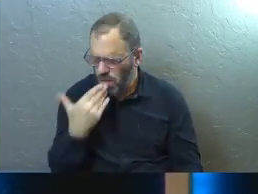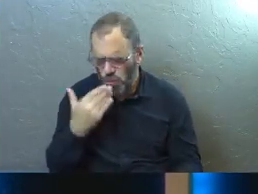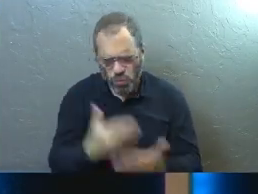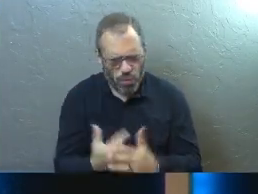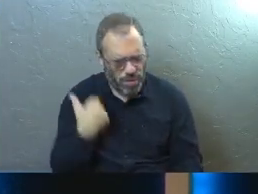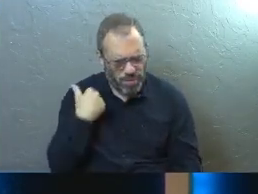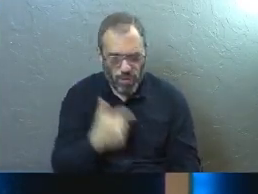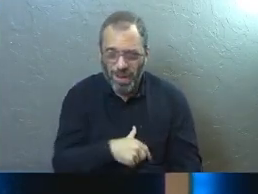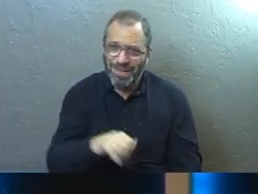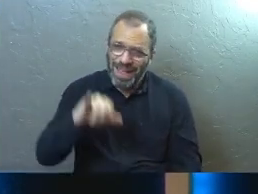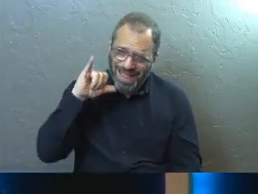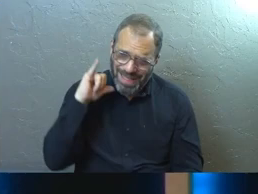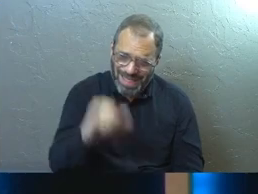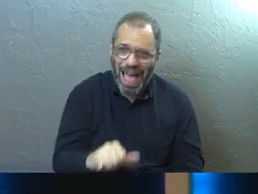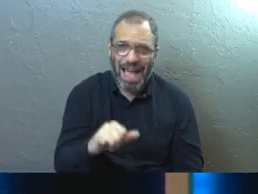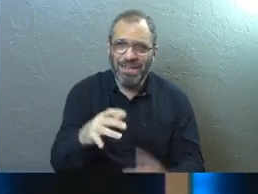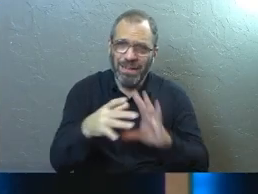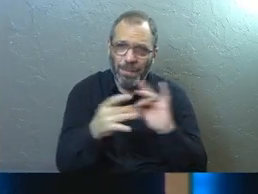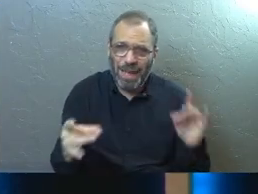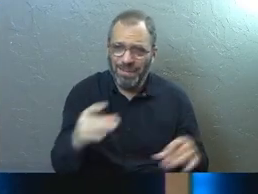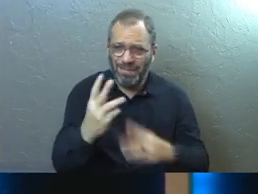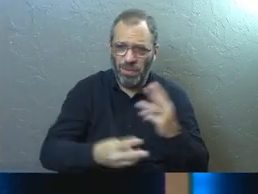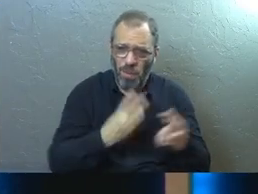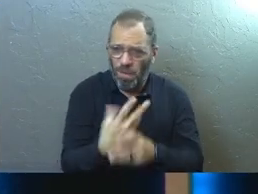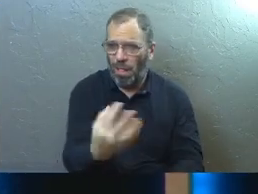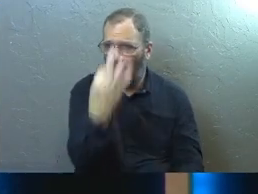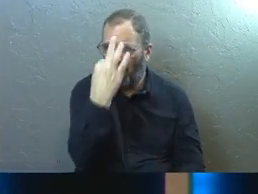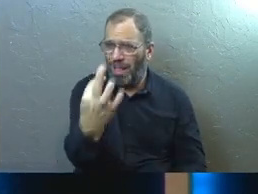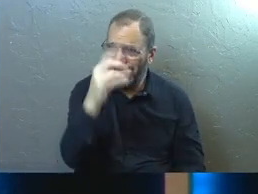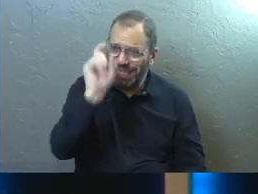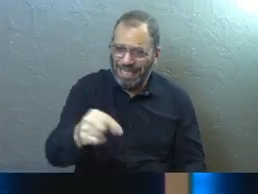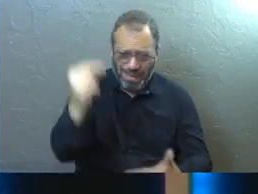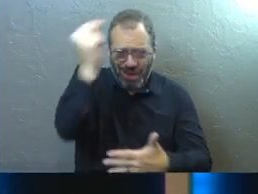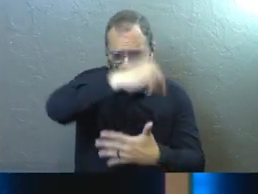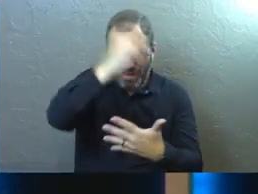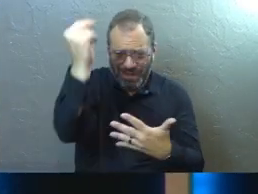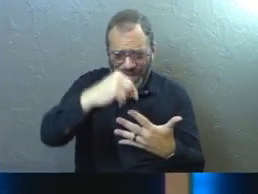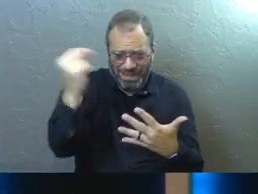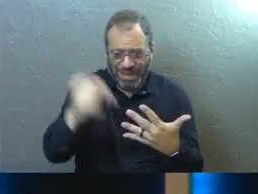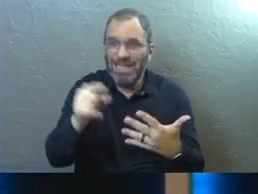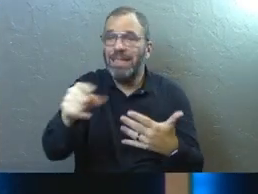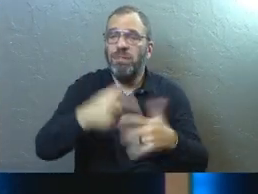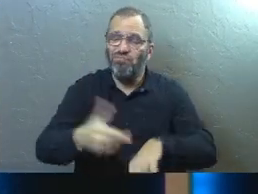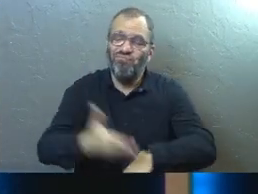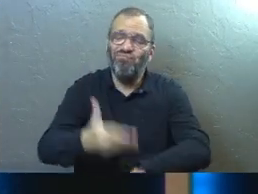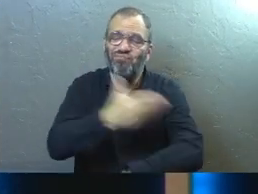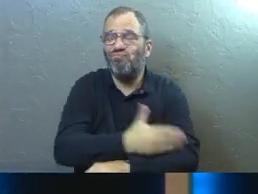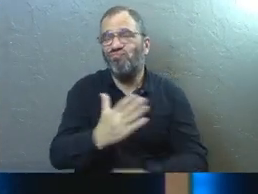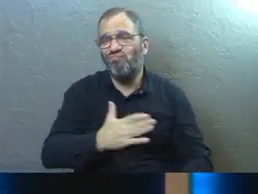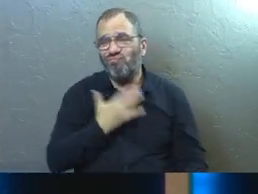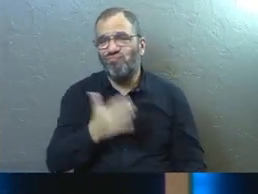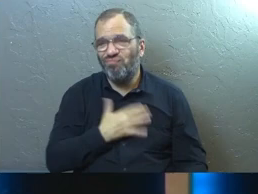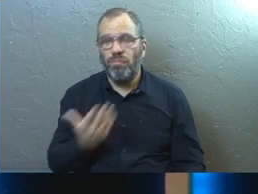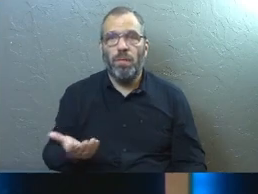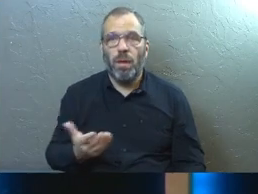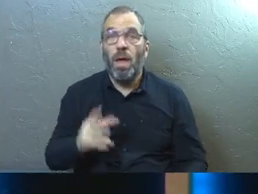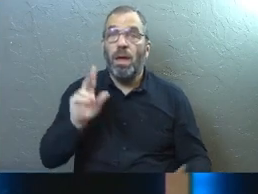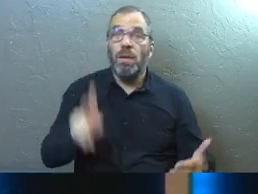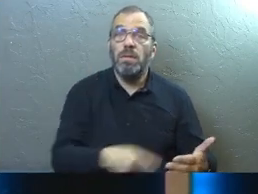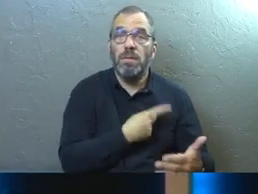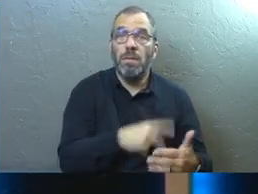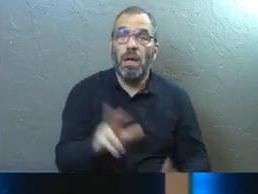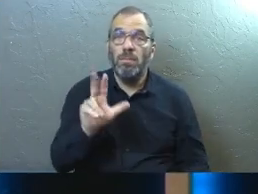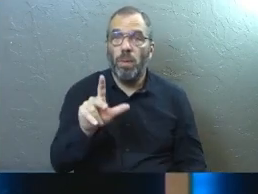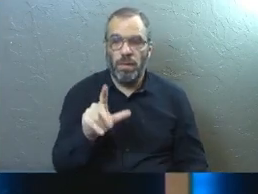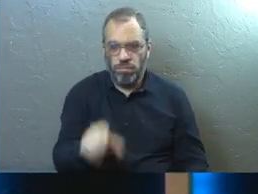us, that is the constant message in our life. That, oh, if you just had this, then you'd be better and you'd be happier. And Psalm